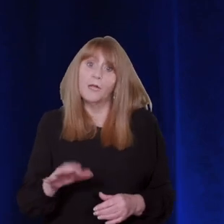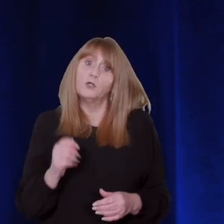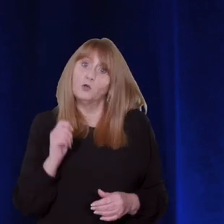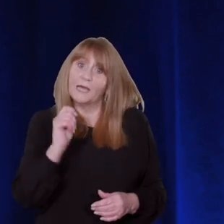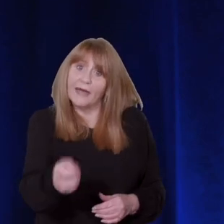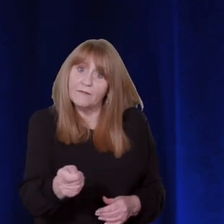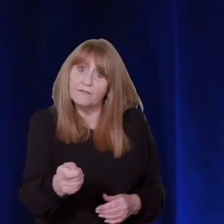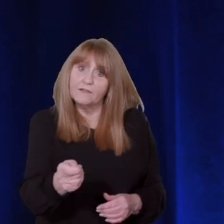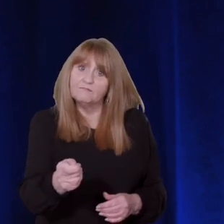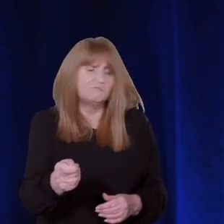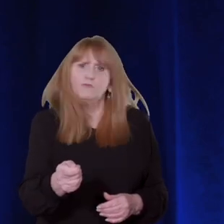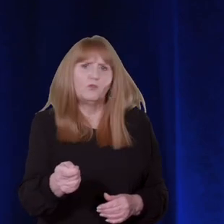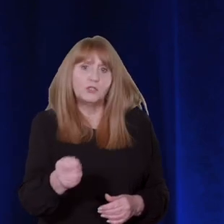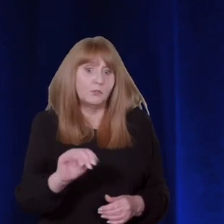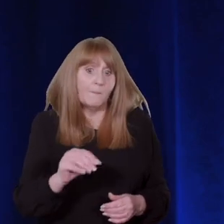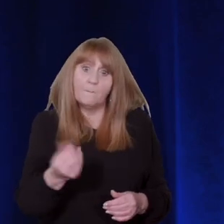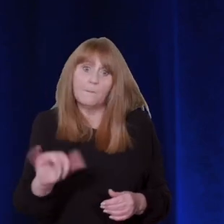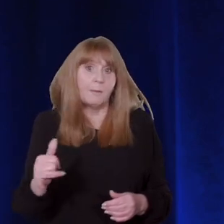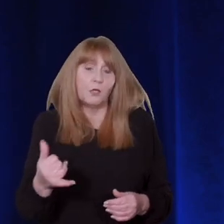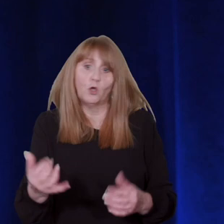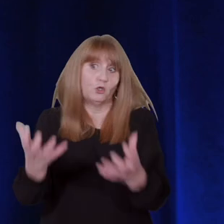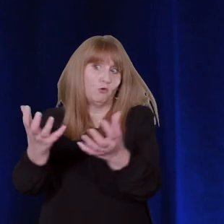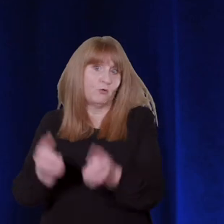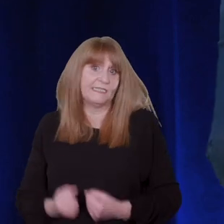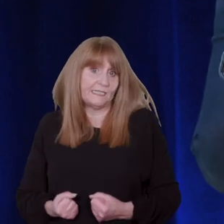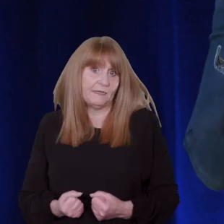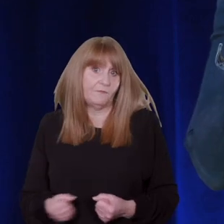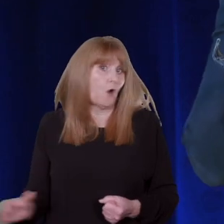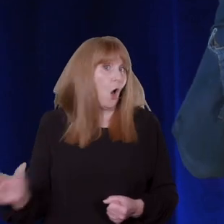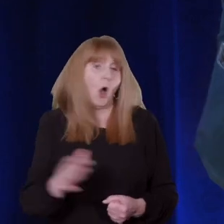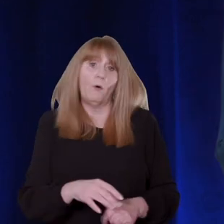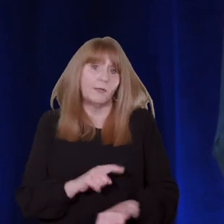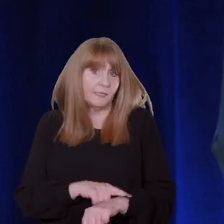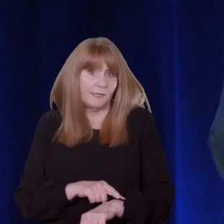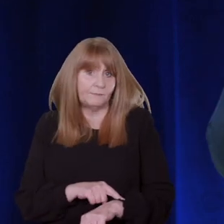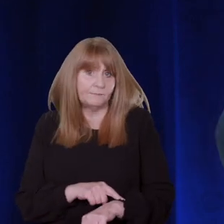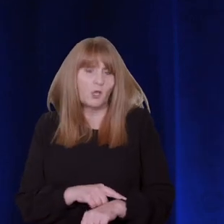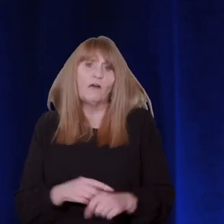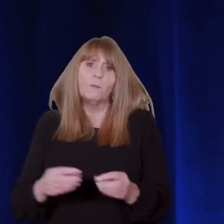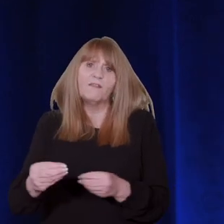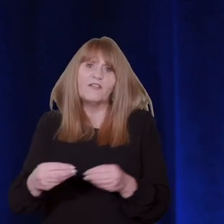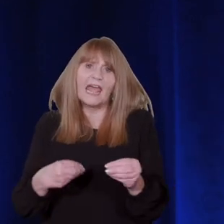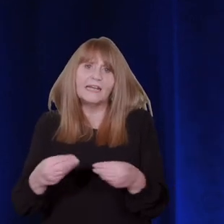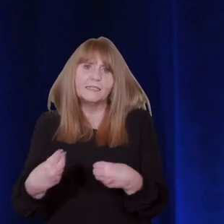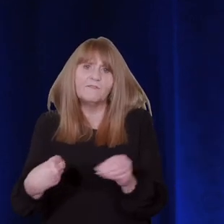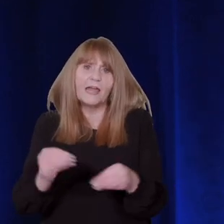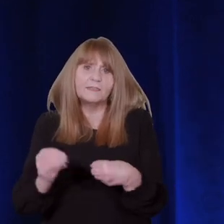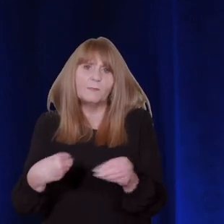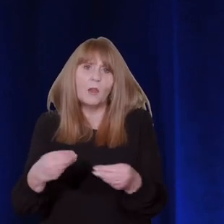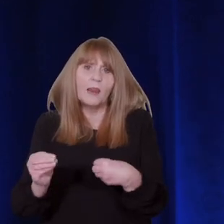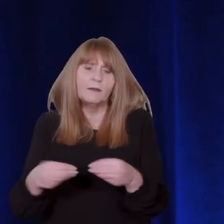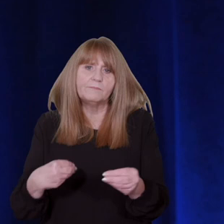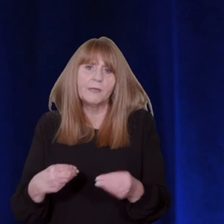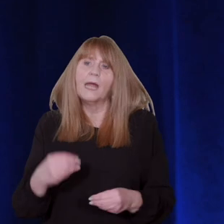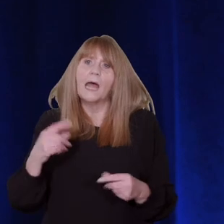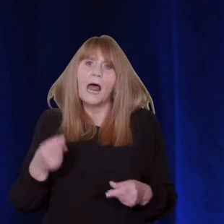to realize that we must play our part. Be willing, be flexible, allow the Holy Spirit to stir in you